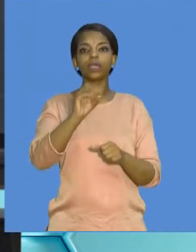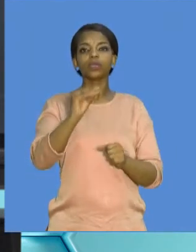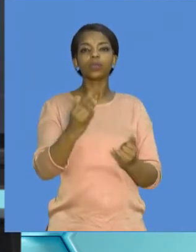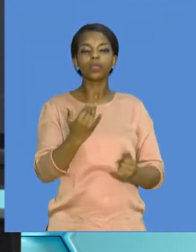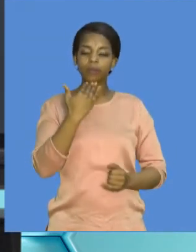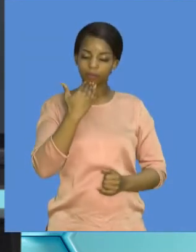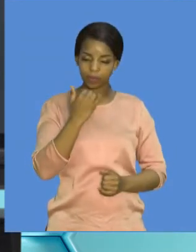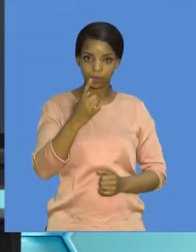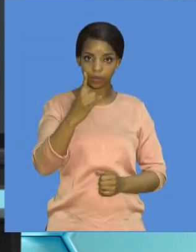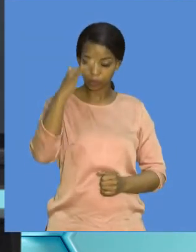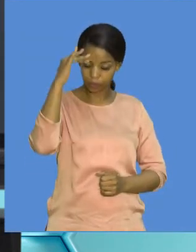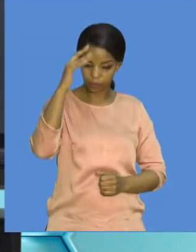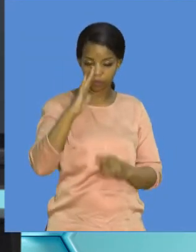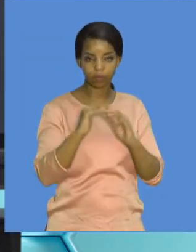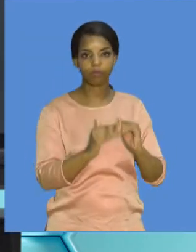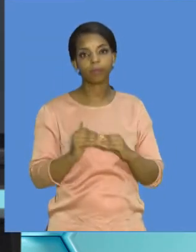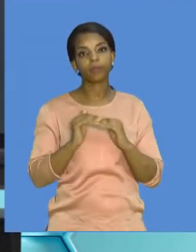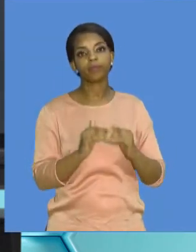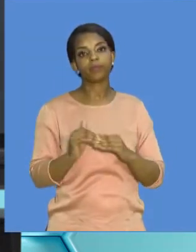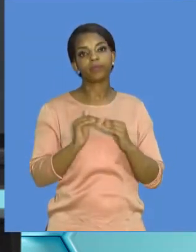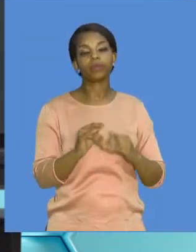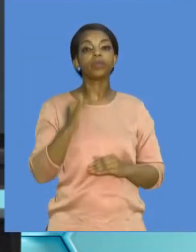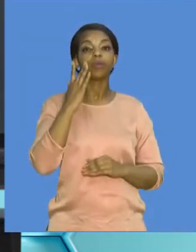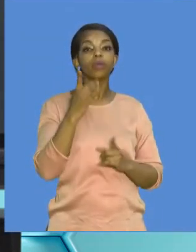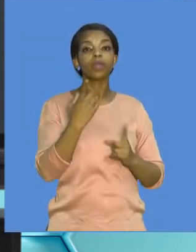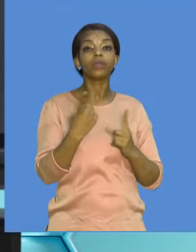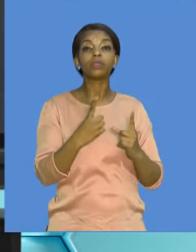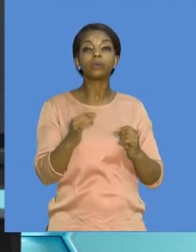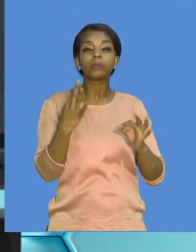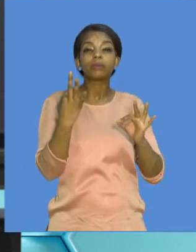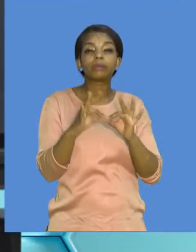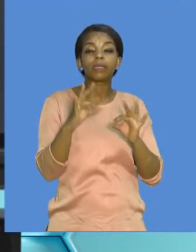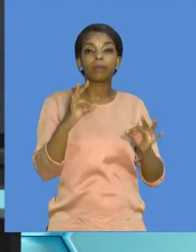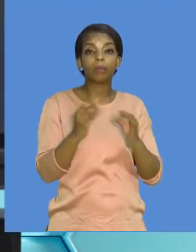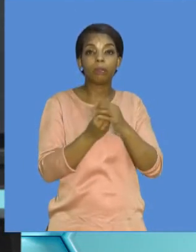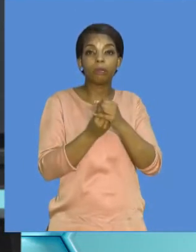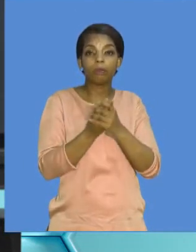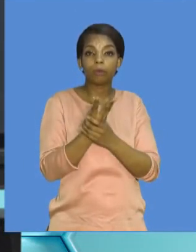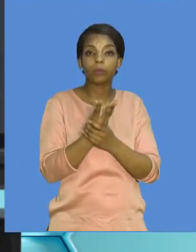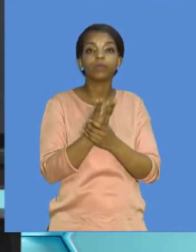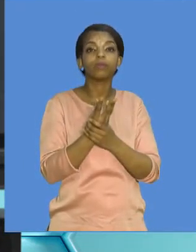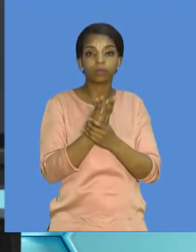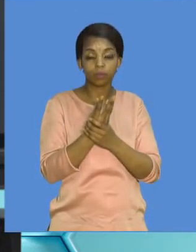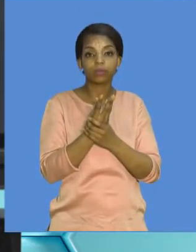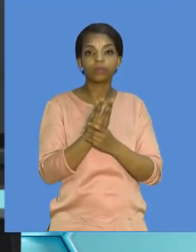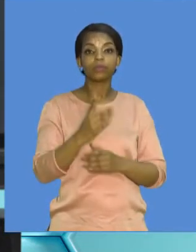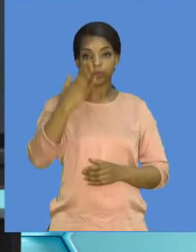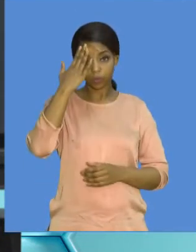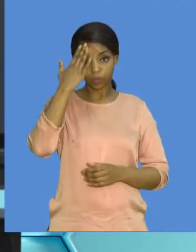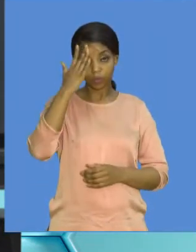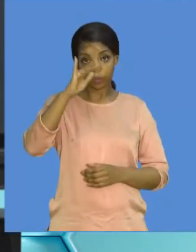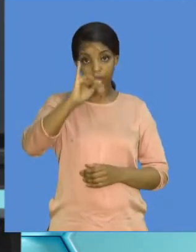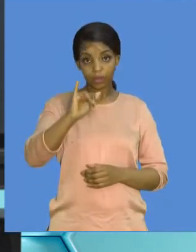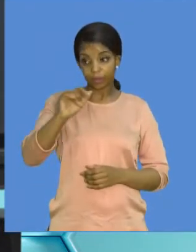carefully. When I'm dealing with a simple growth, which is the previous lesson that we had, we know that in a simple growth, I have